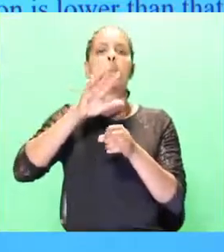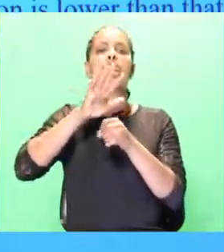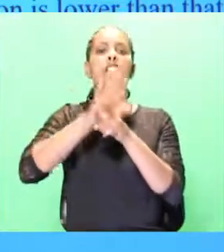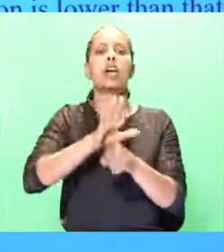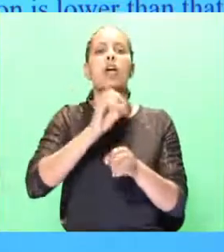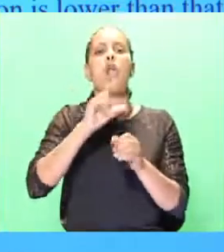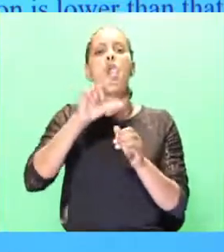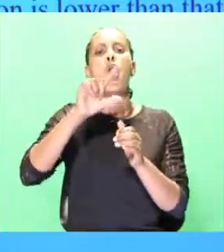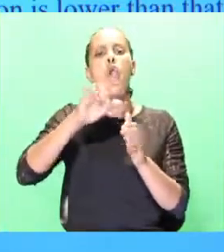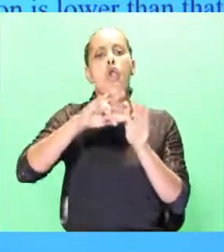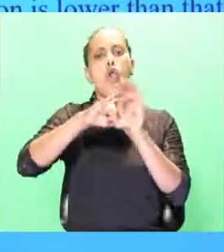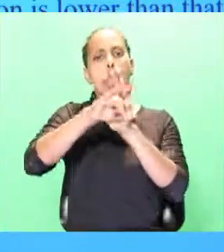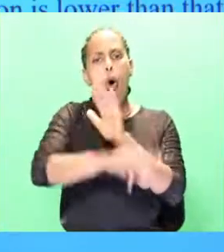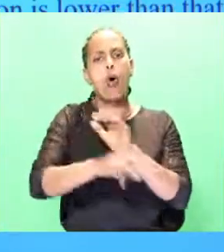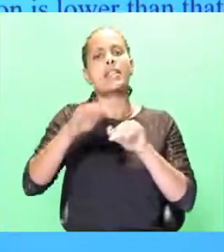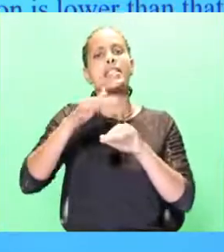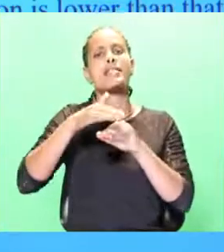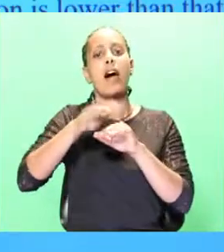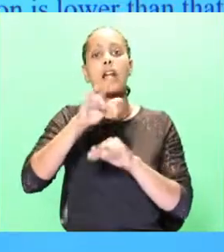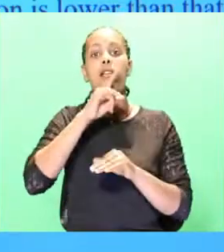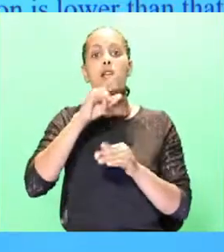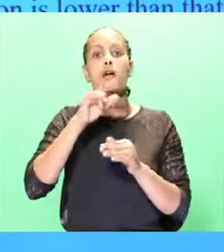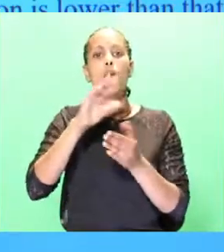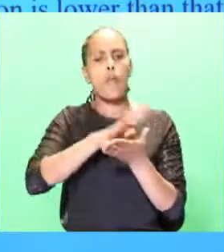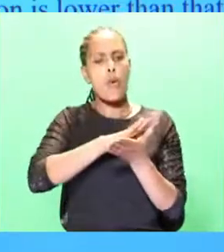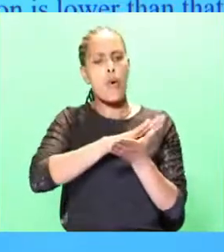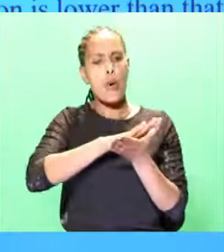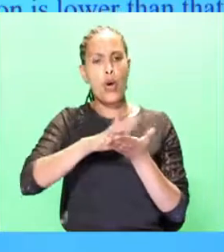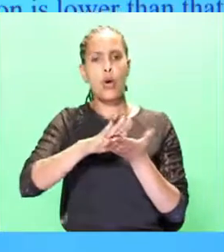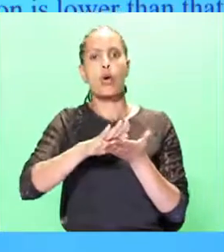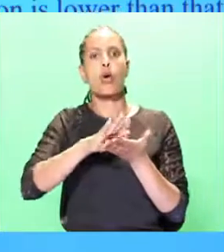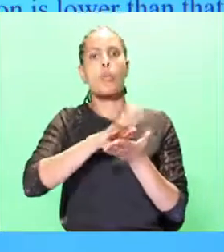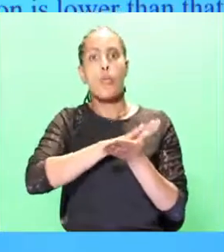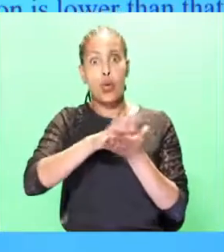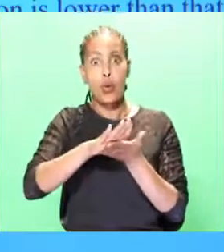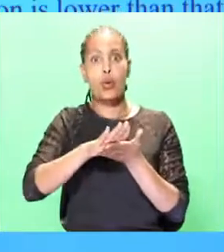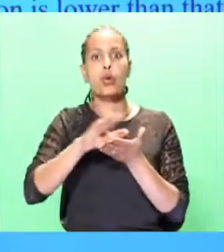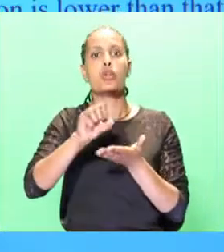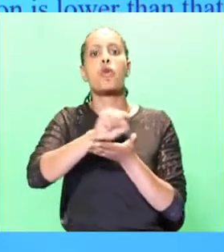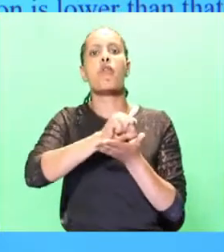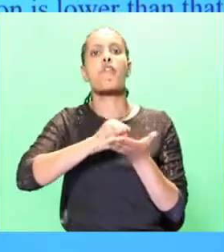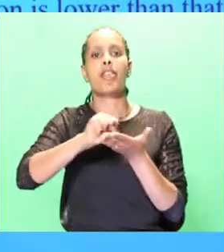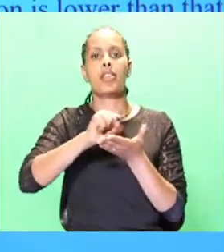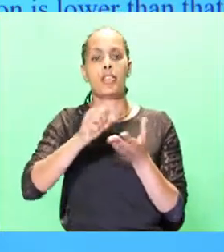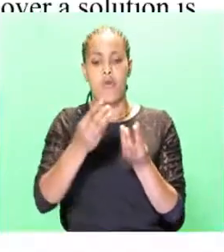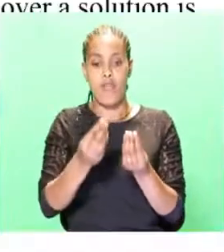is lower than that of the pure solvent.